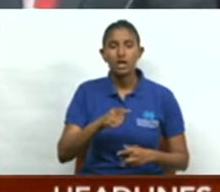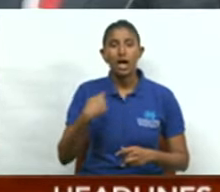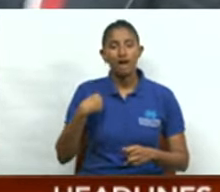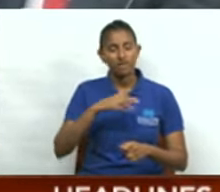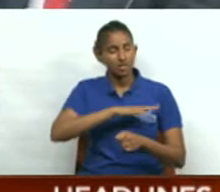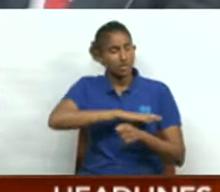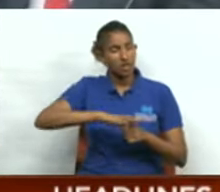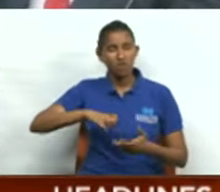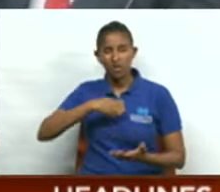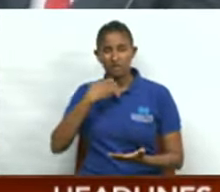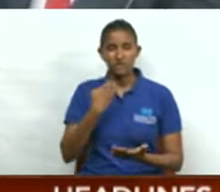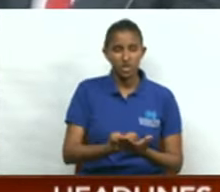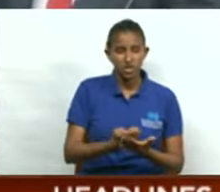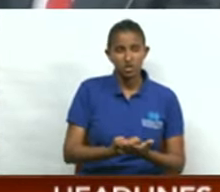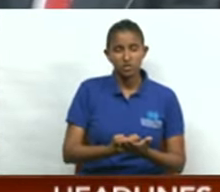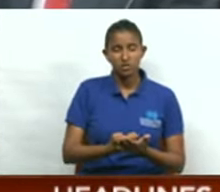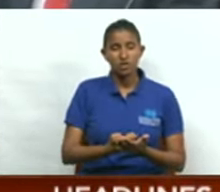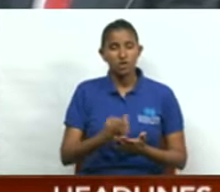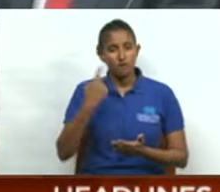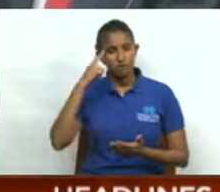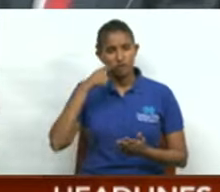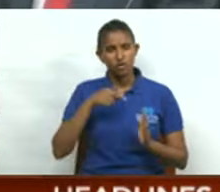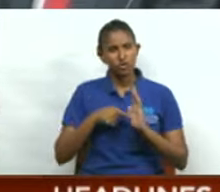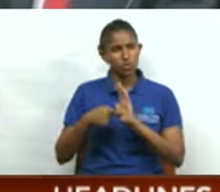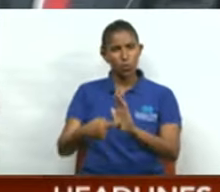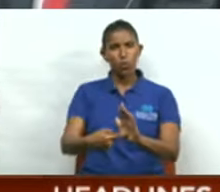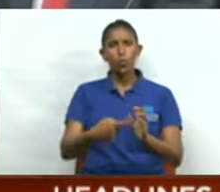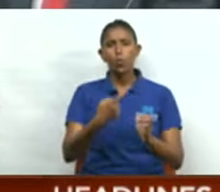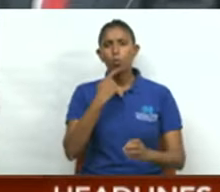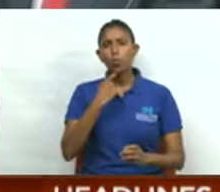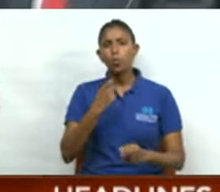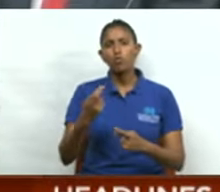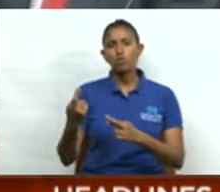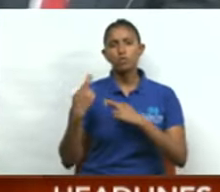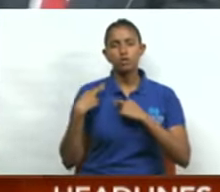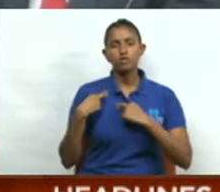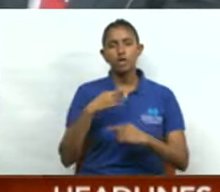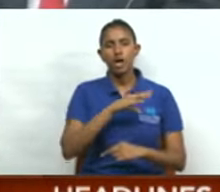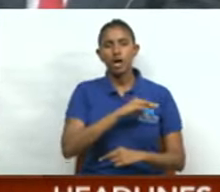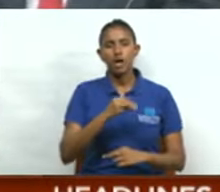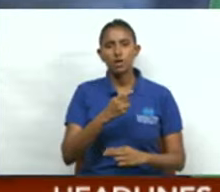information as to who the perpetrators are and where liability lies.